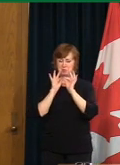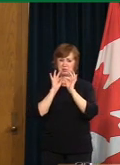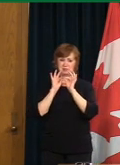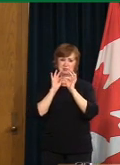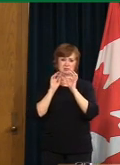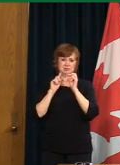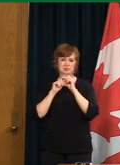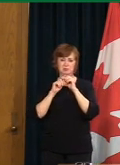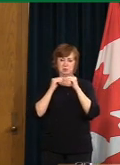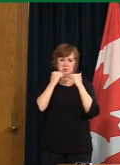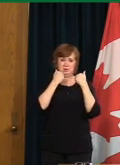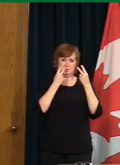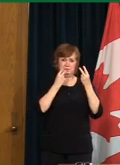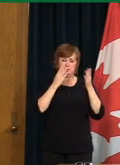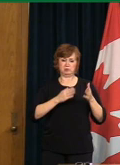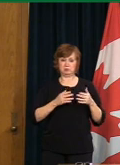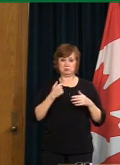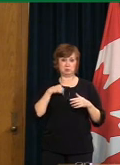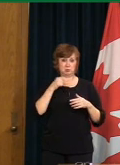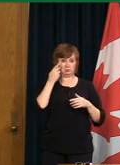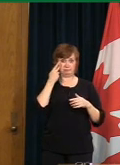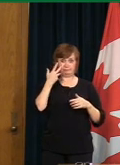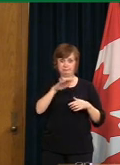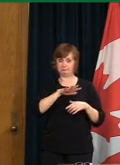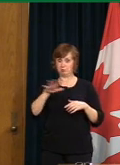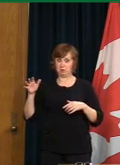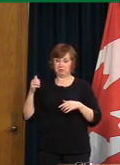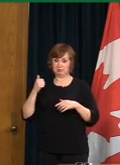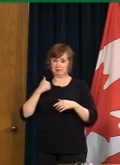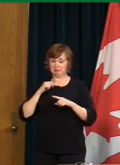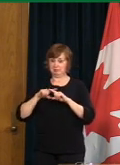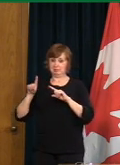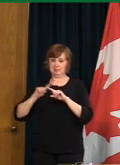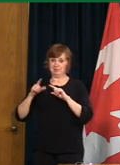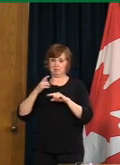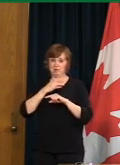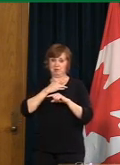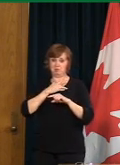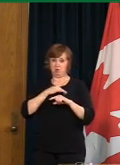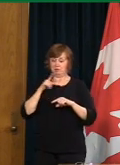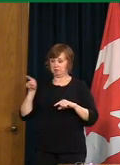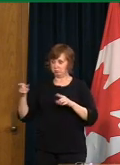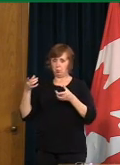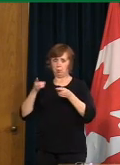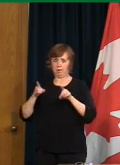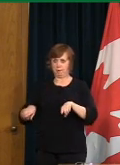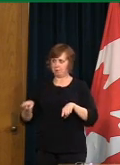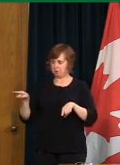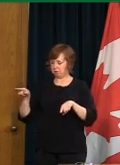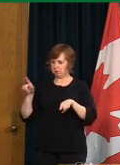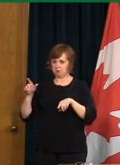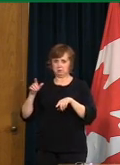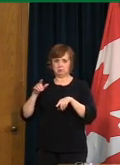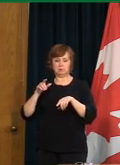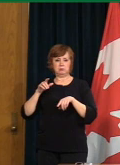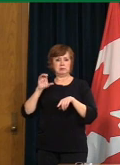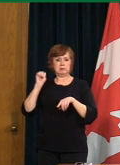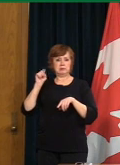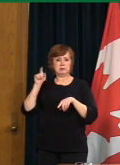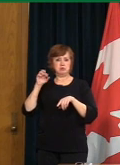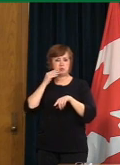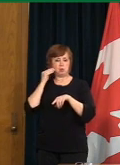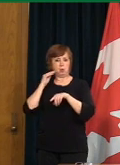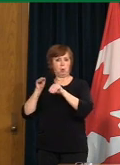seen across Canada, the fatality rates came up earlier. We have seen across Canada what happens to the fatality